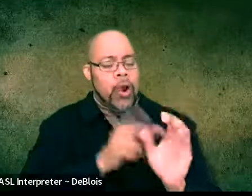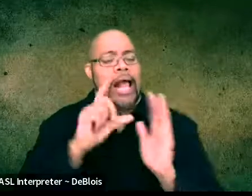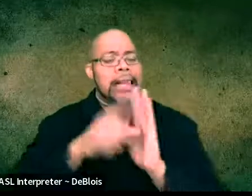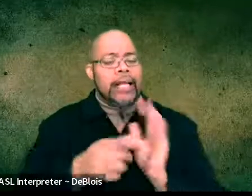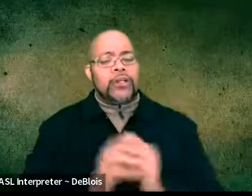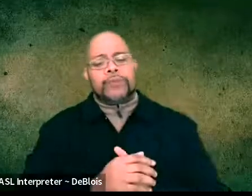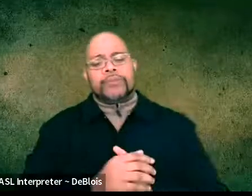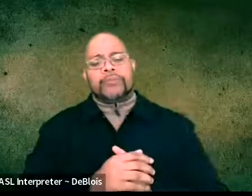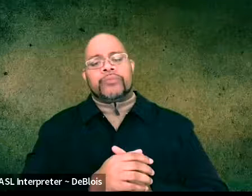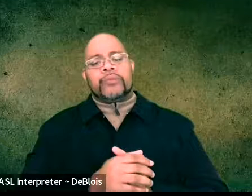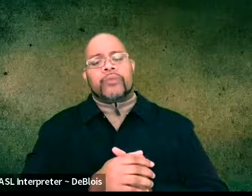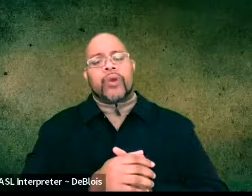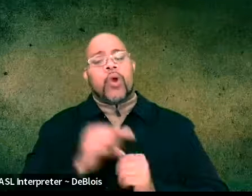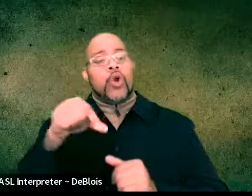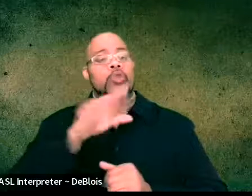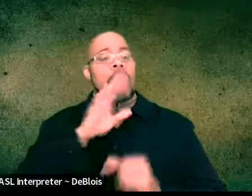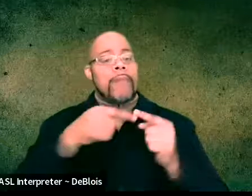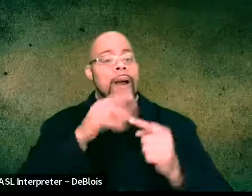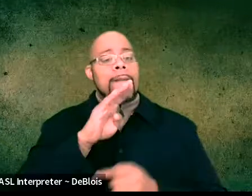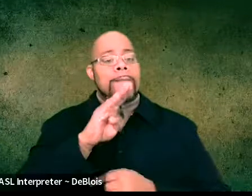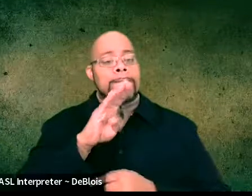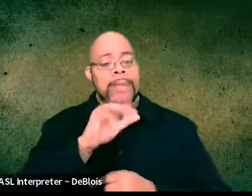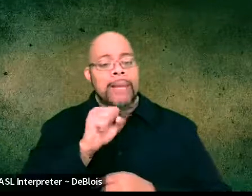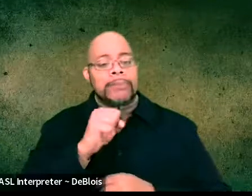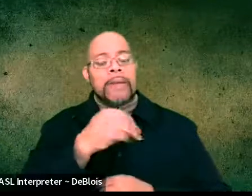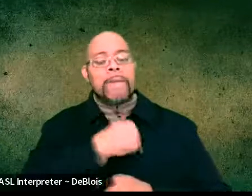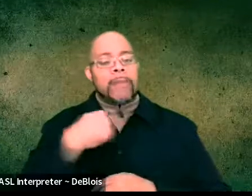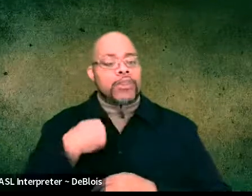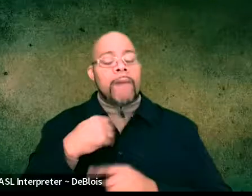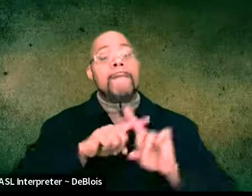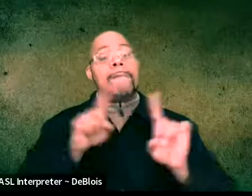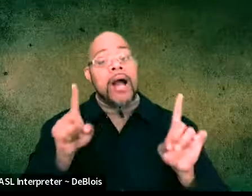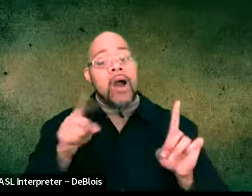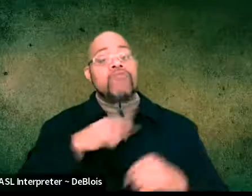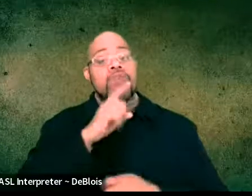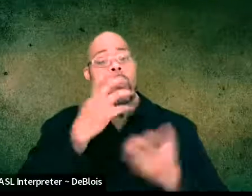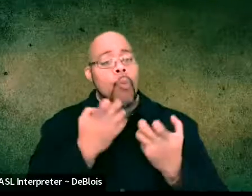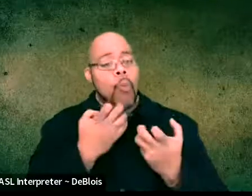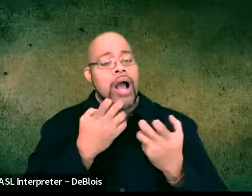later. When Q talks about BIMS memberships. But we really